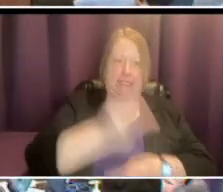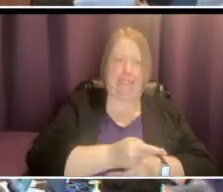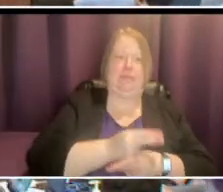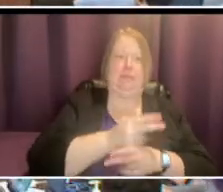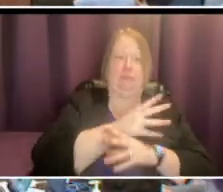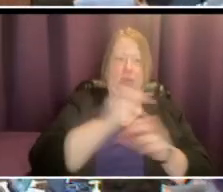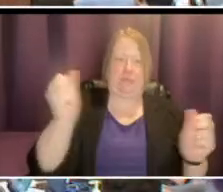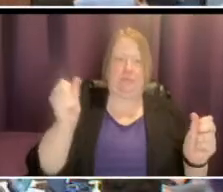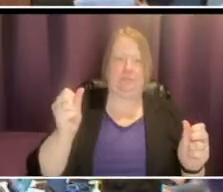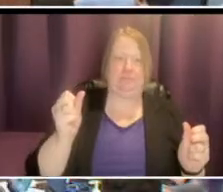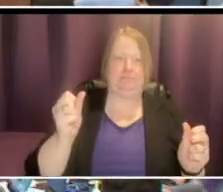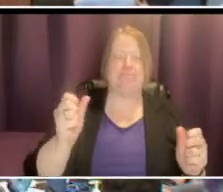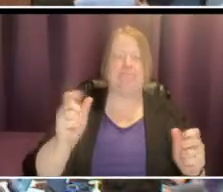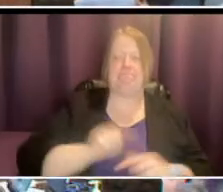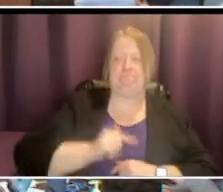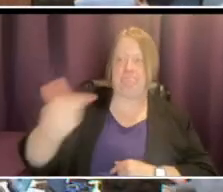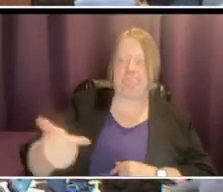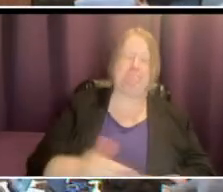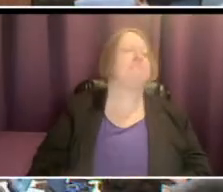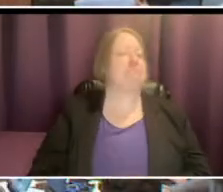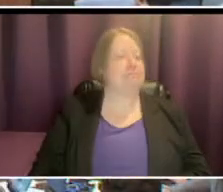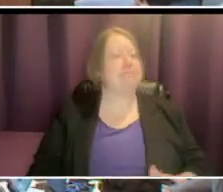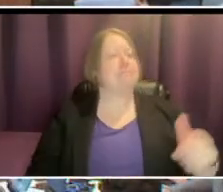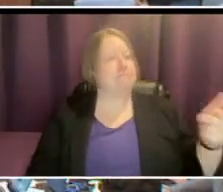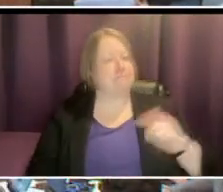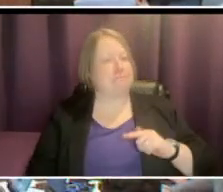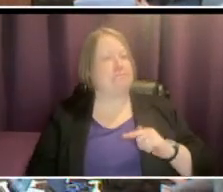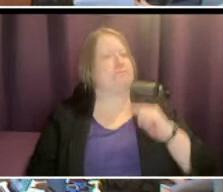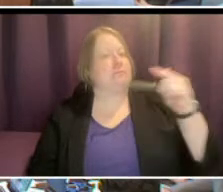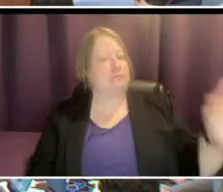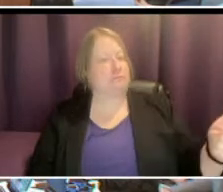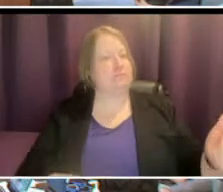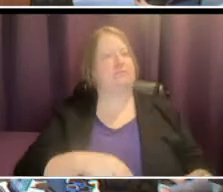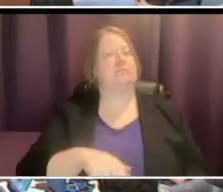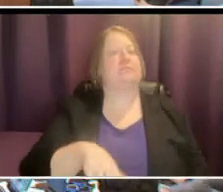chair recognizes the gentlewoman from Virginia, Ms. Luria.